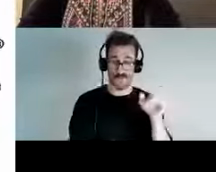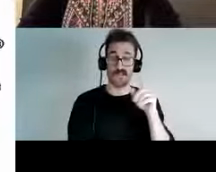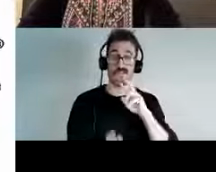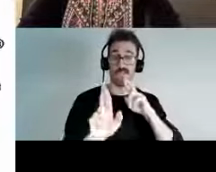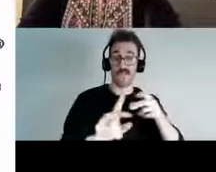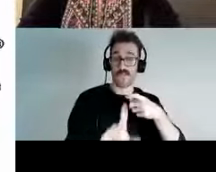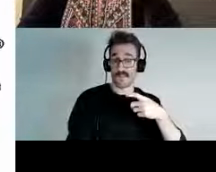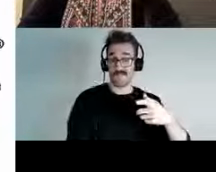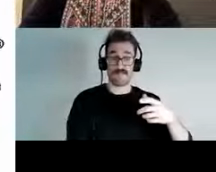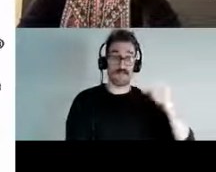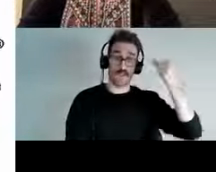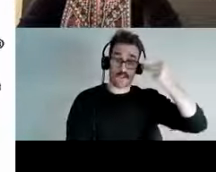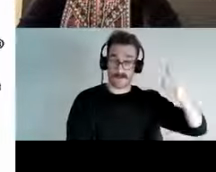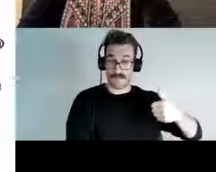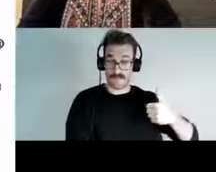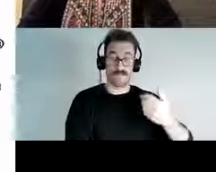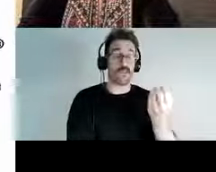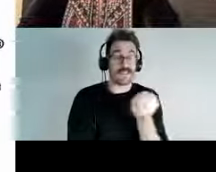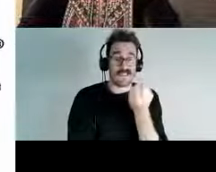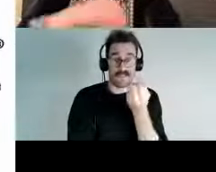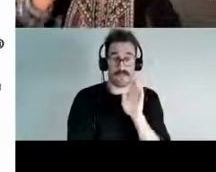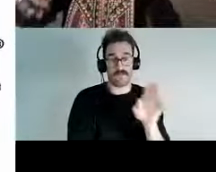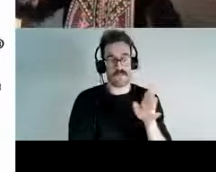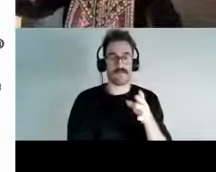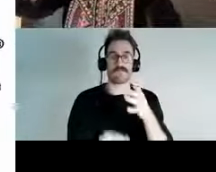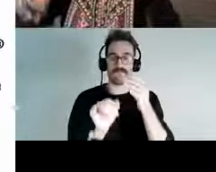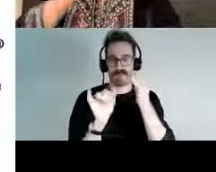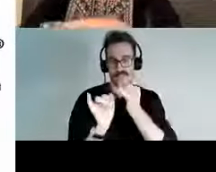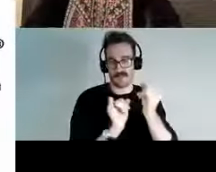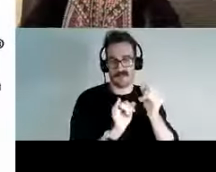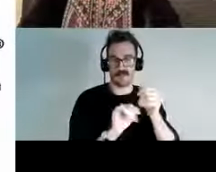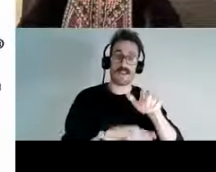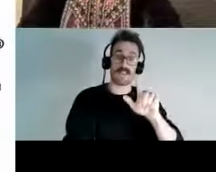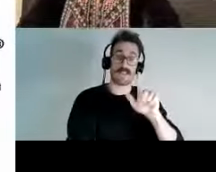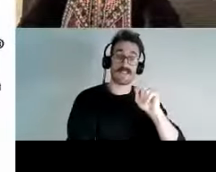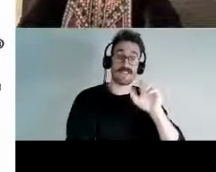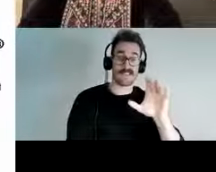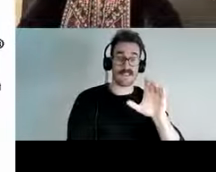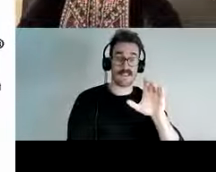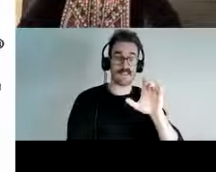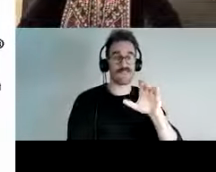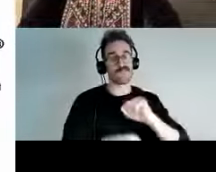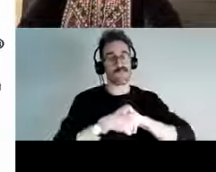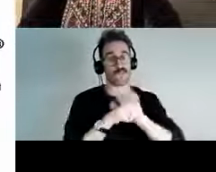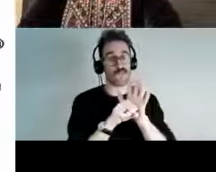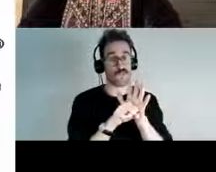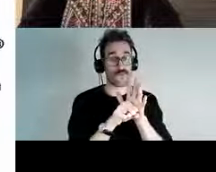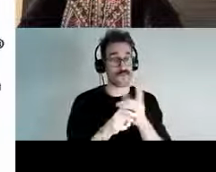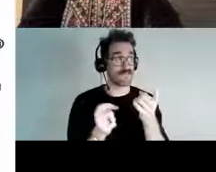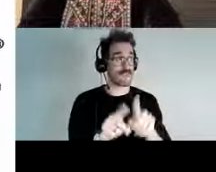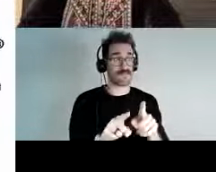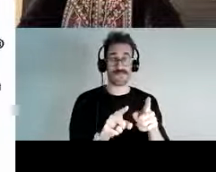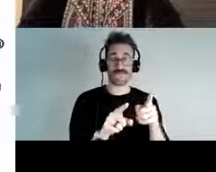of Ontario's Independent Long-Term Care COVID-19 Commission. It just came out on October